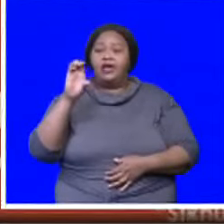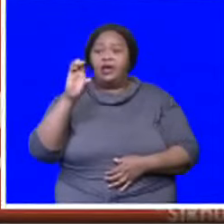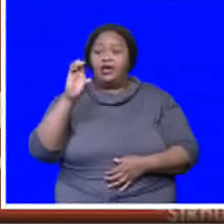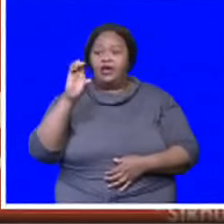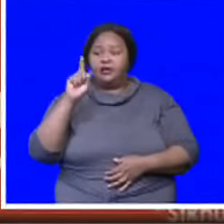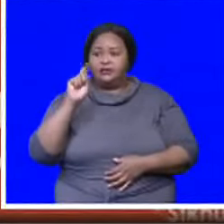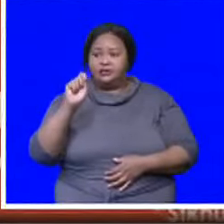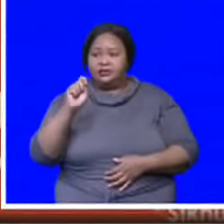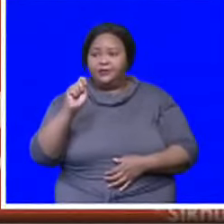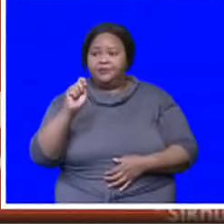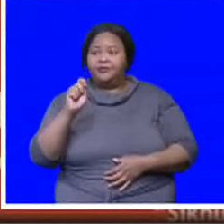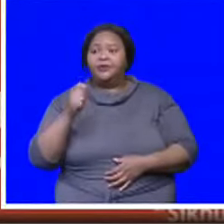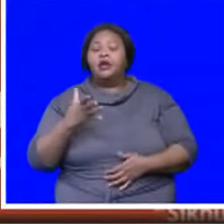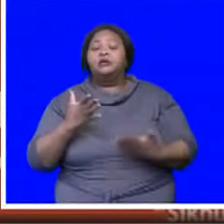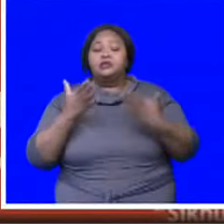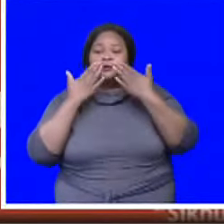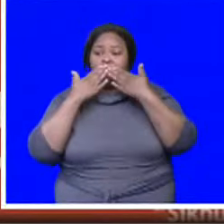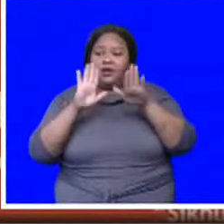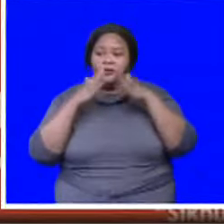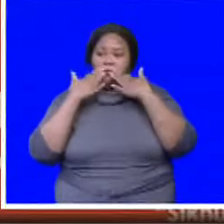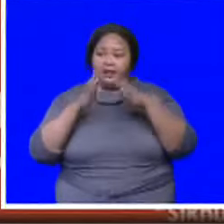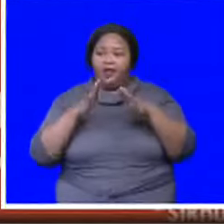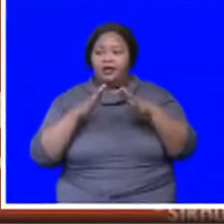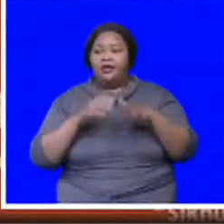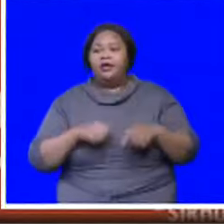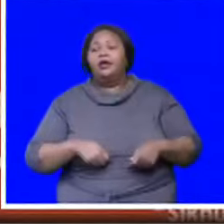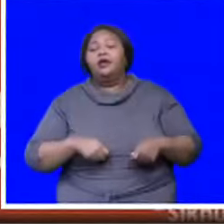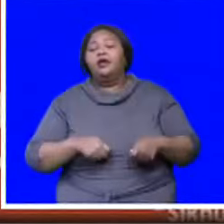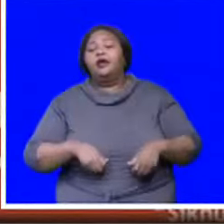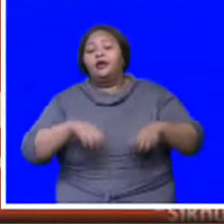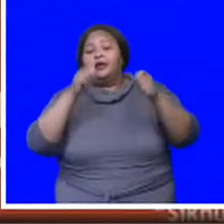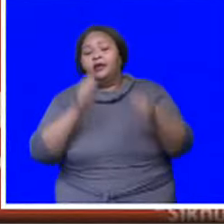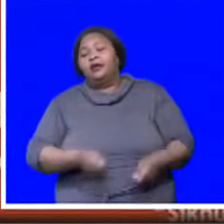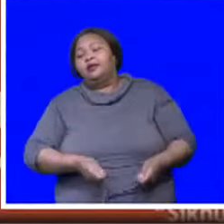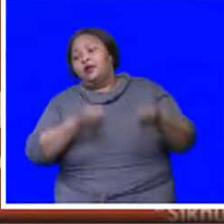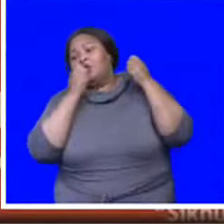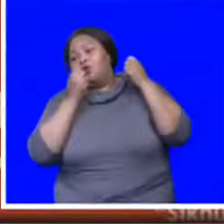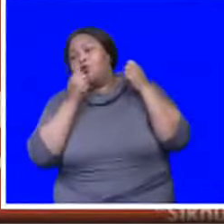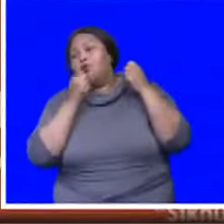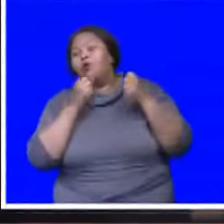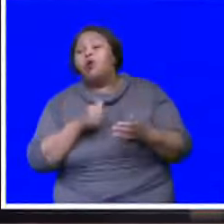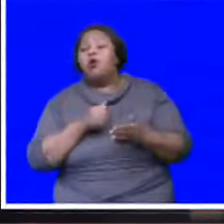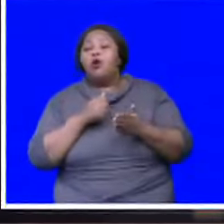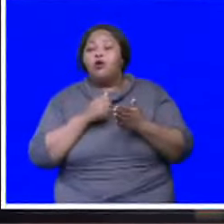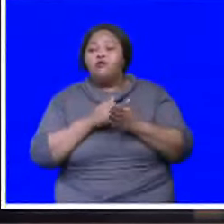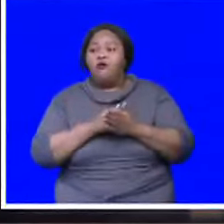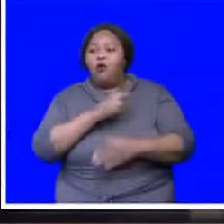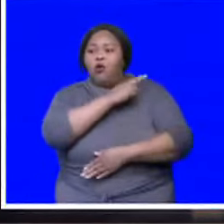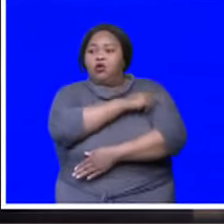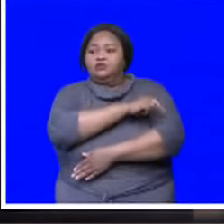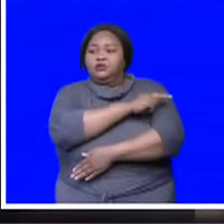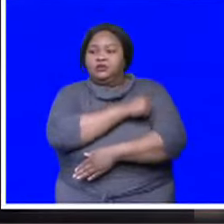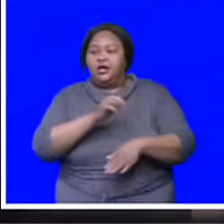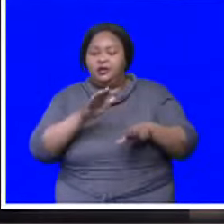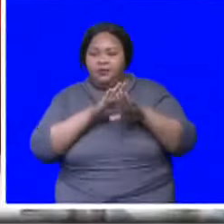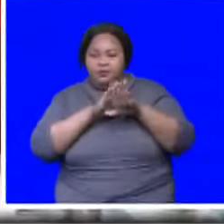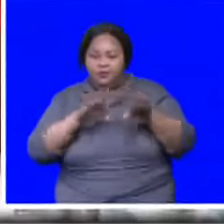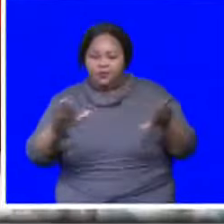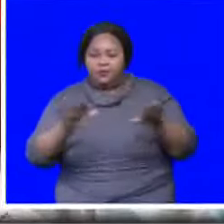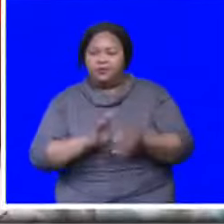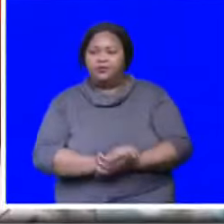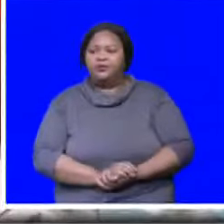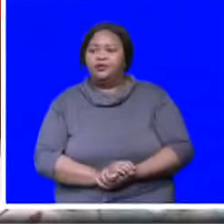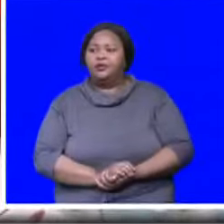donate 300 units of hospital bedding comforters. The Deputy Director of